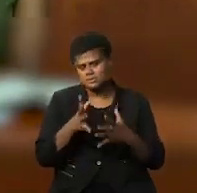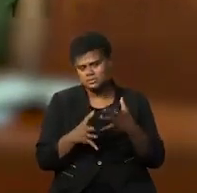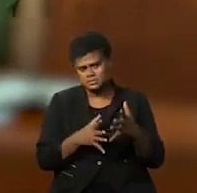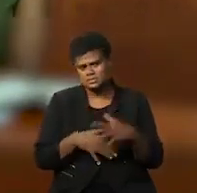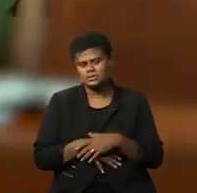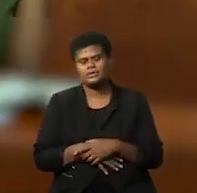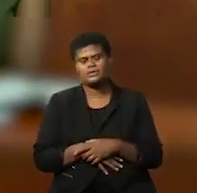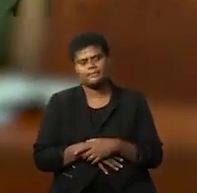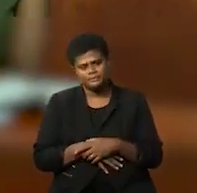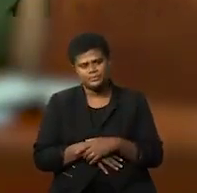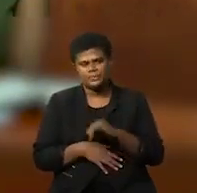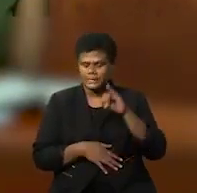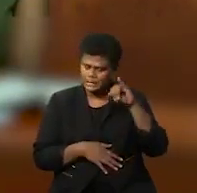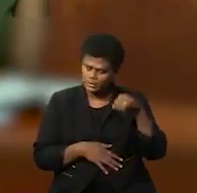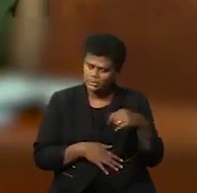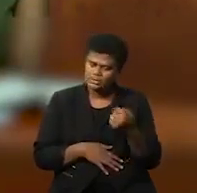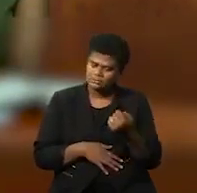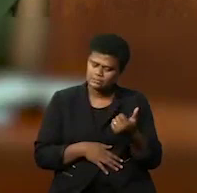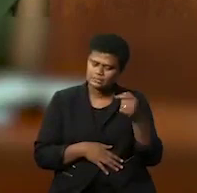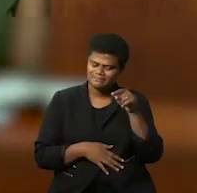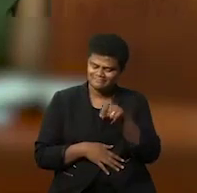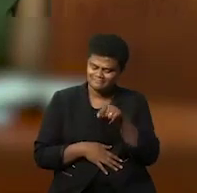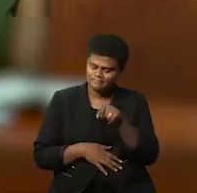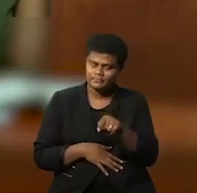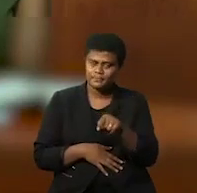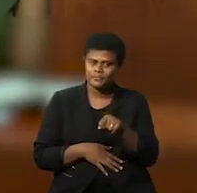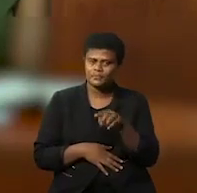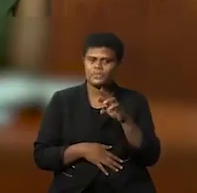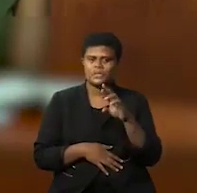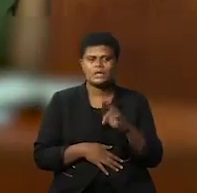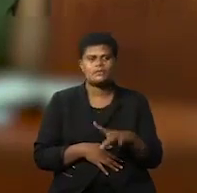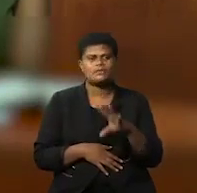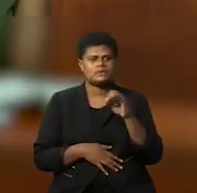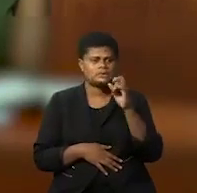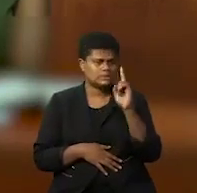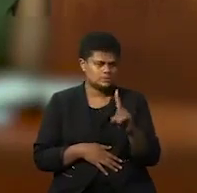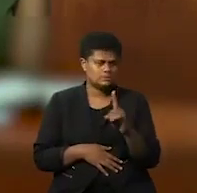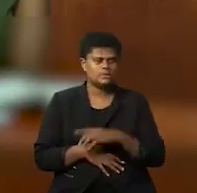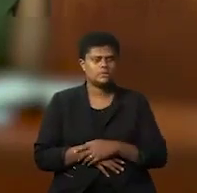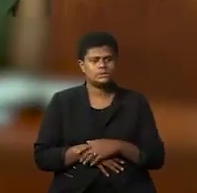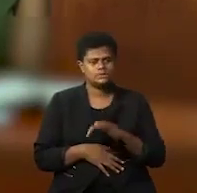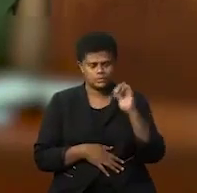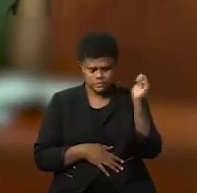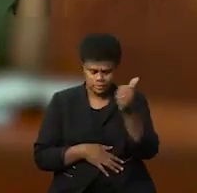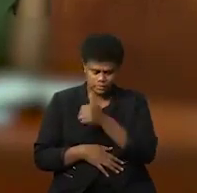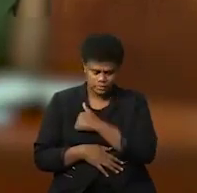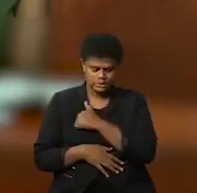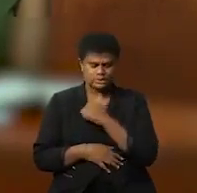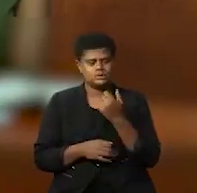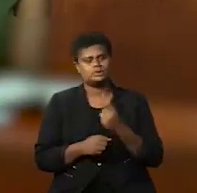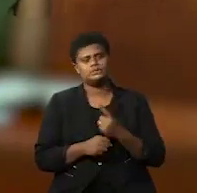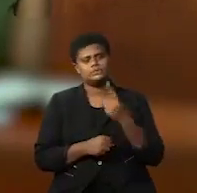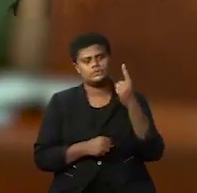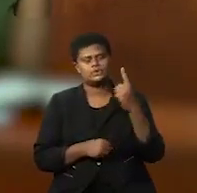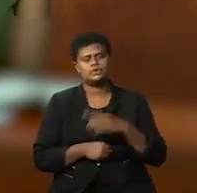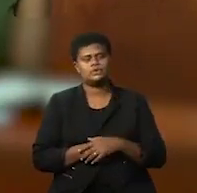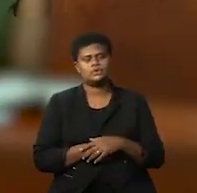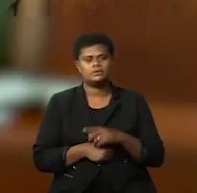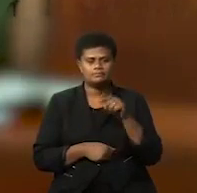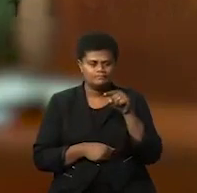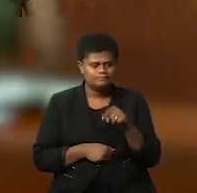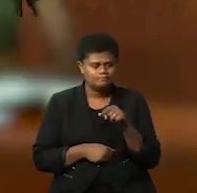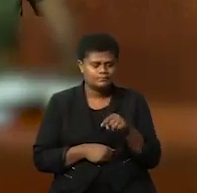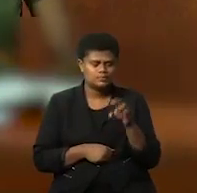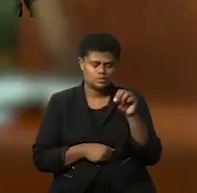whoever. Okay, just be there for someone in the grace of God. Amen. That is something that is